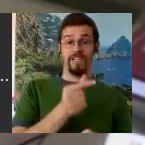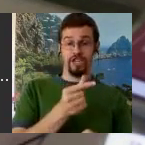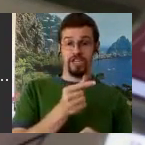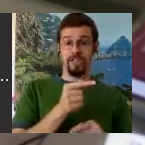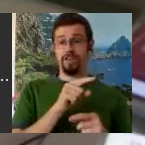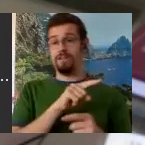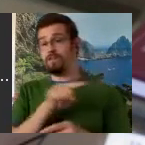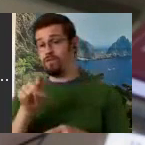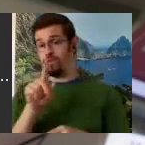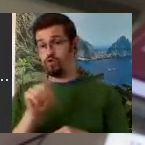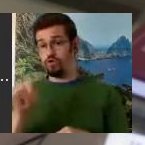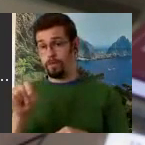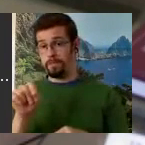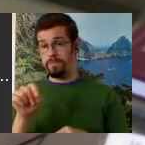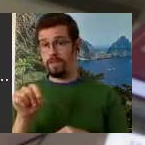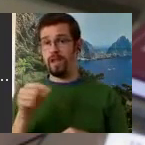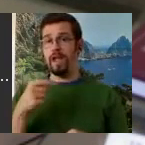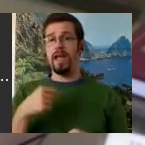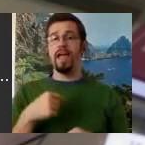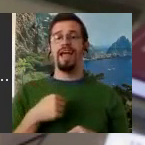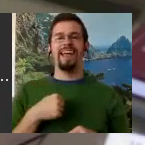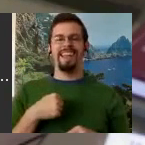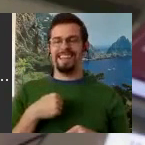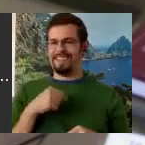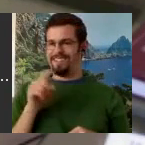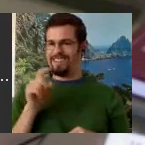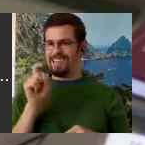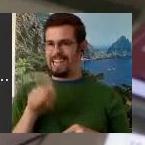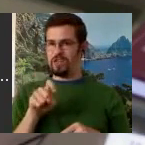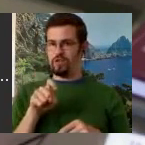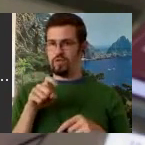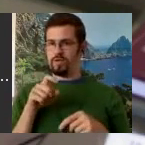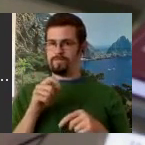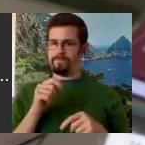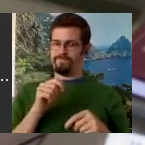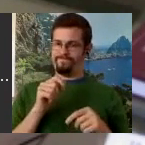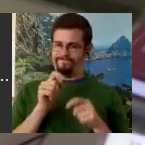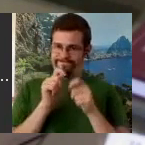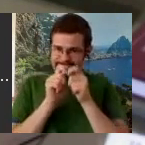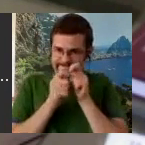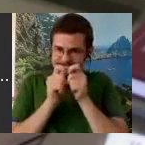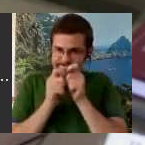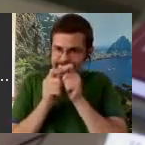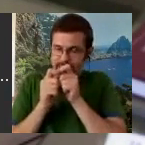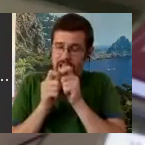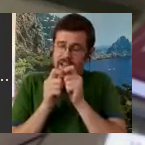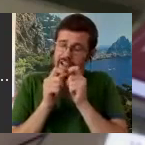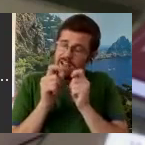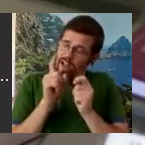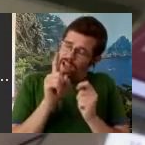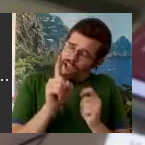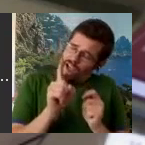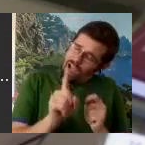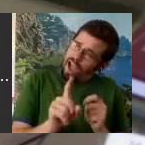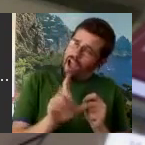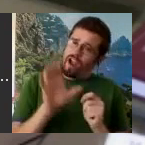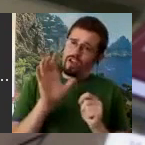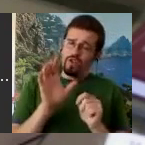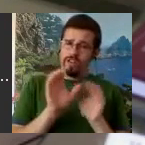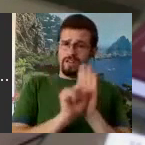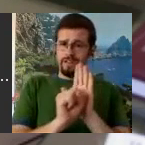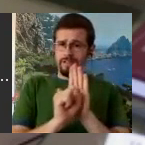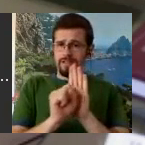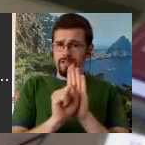Wow. I ended up having to manually correct hundreds of glyphs. Have you